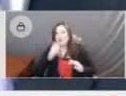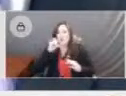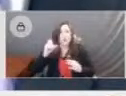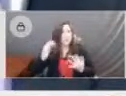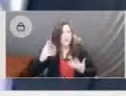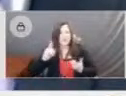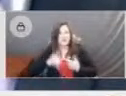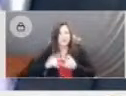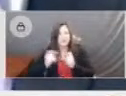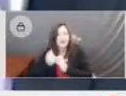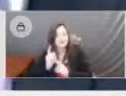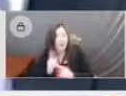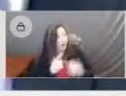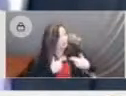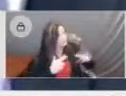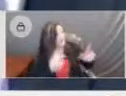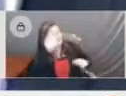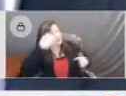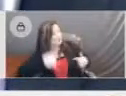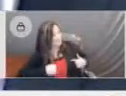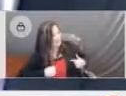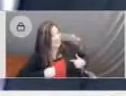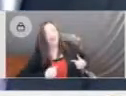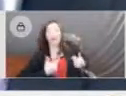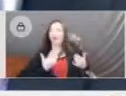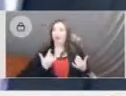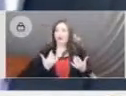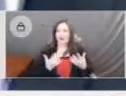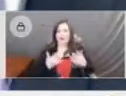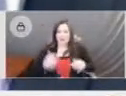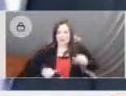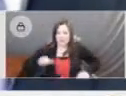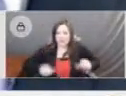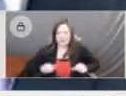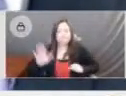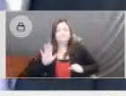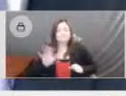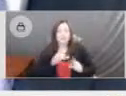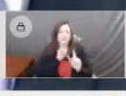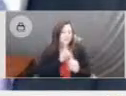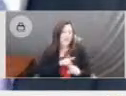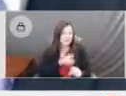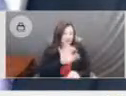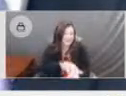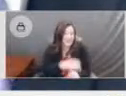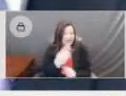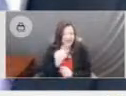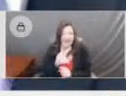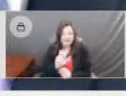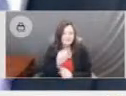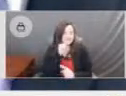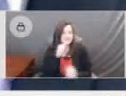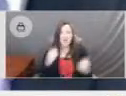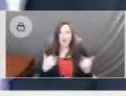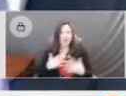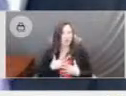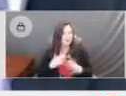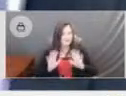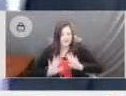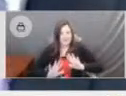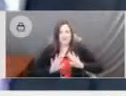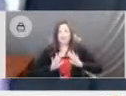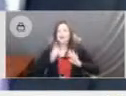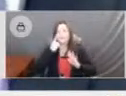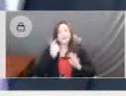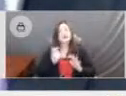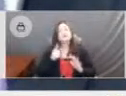then. So the fact that someone had that reaction when you mentioned that, that's not alarming, because it gives us a time to answer the question,